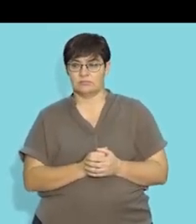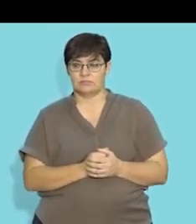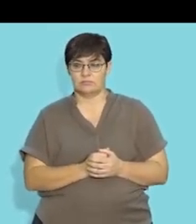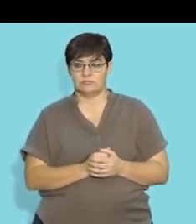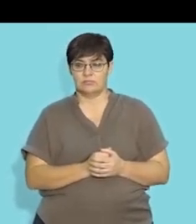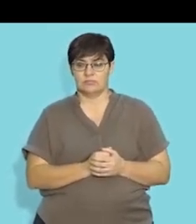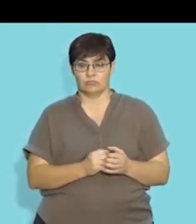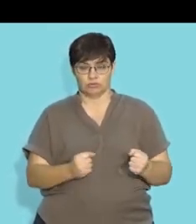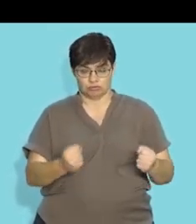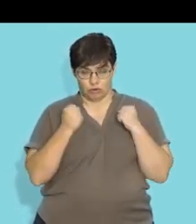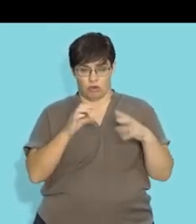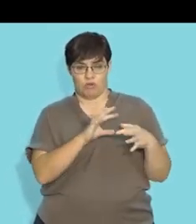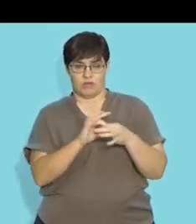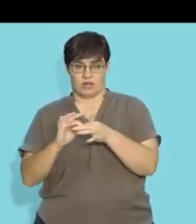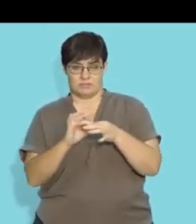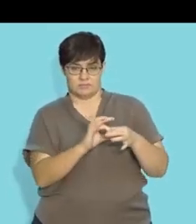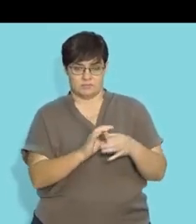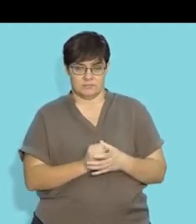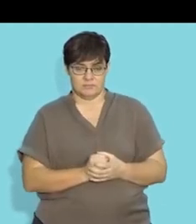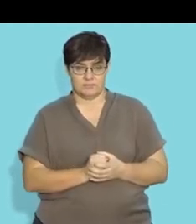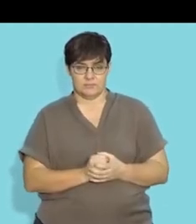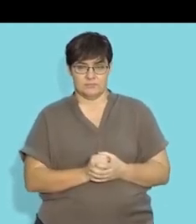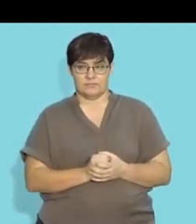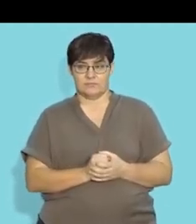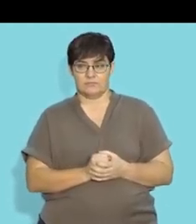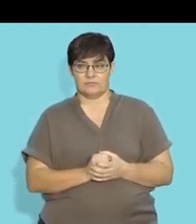relationship. There's a strong relationship.